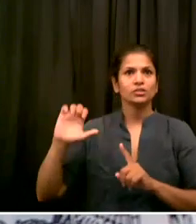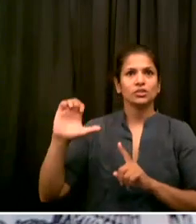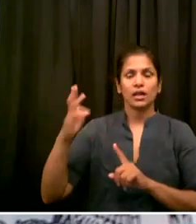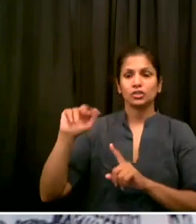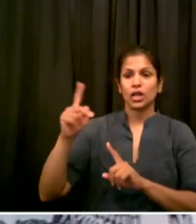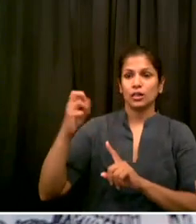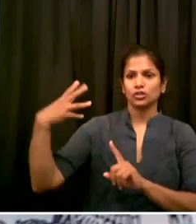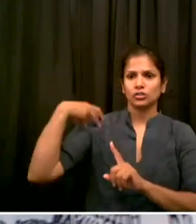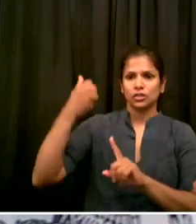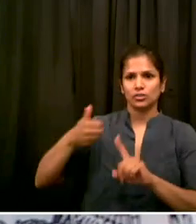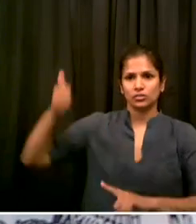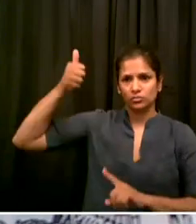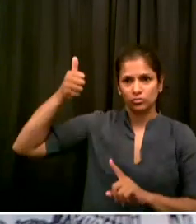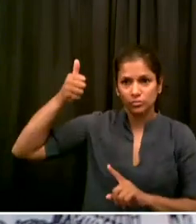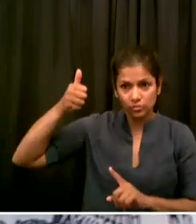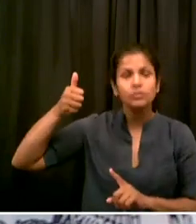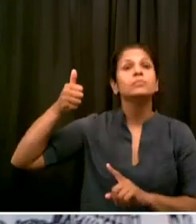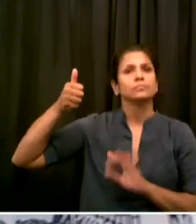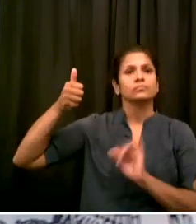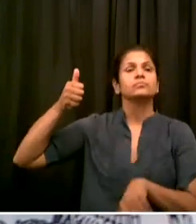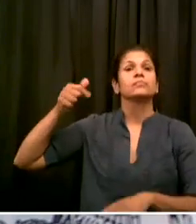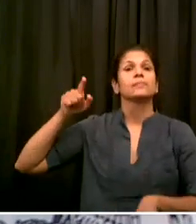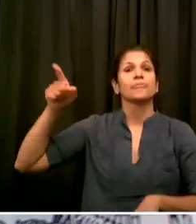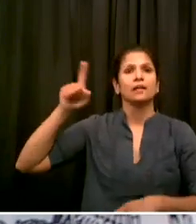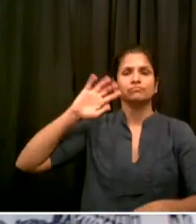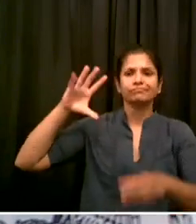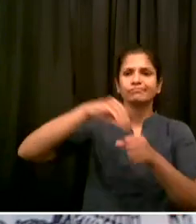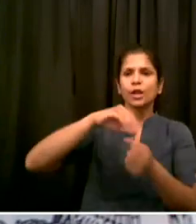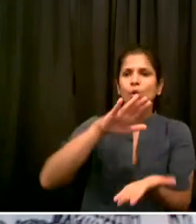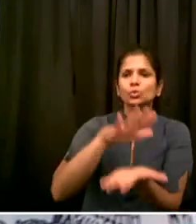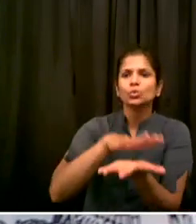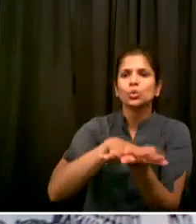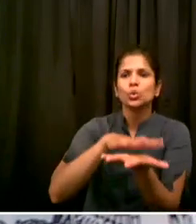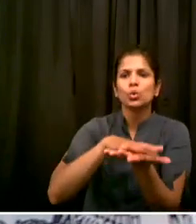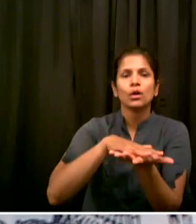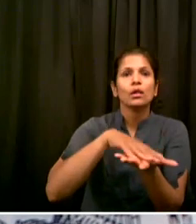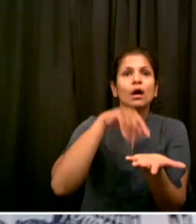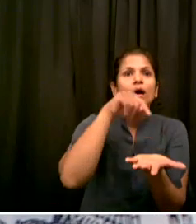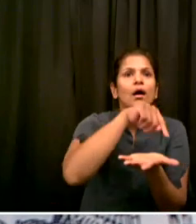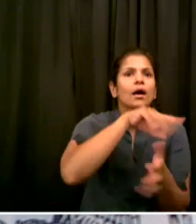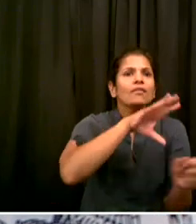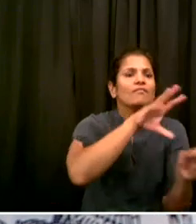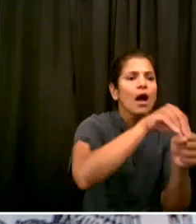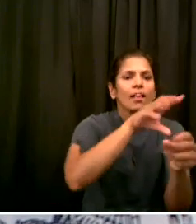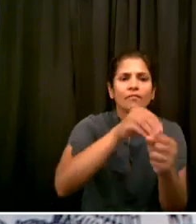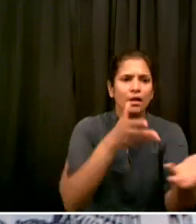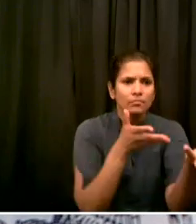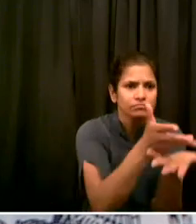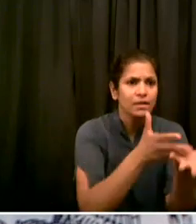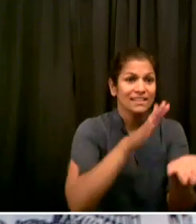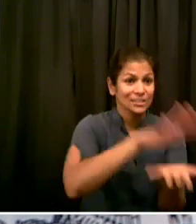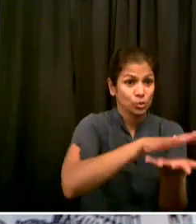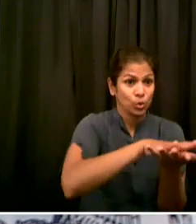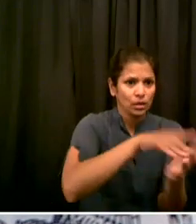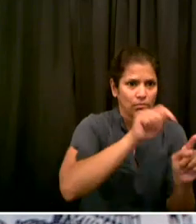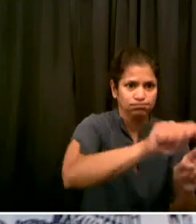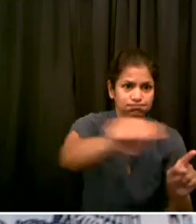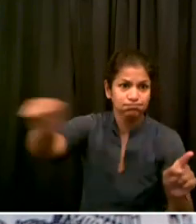multiple hours per day on that, in addition to many other things he does on budget and policing, so many other issues.